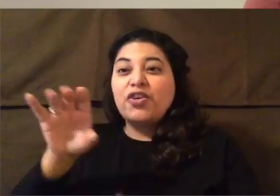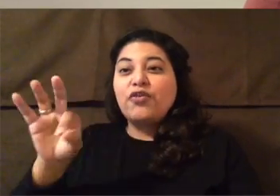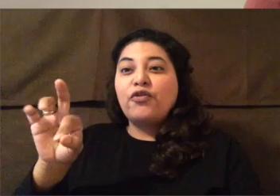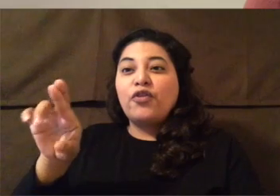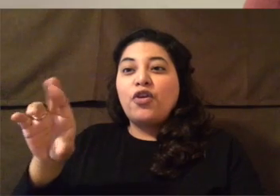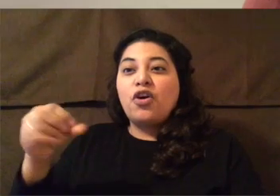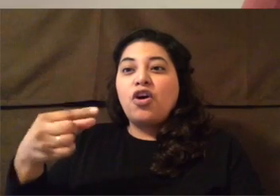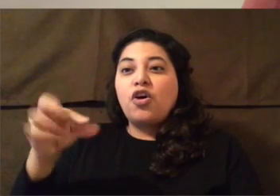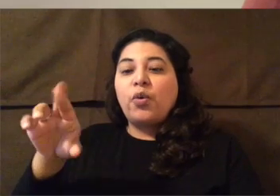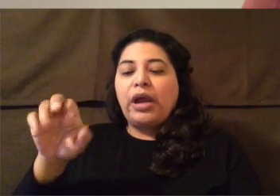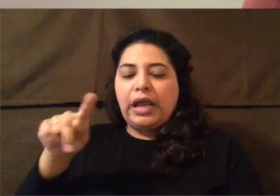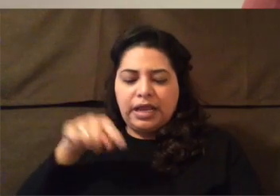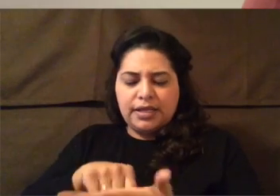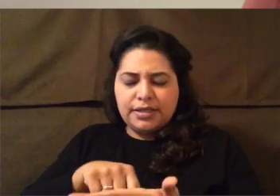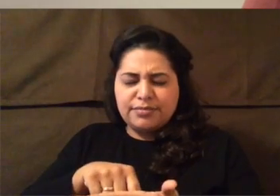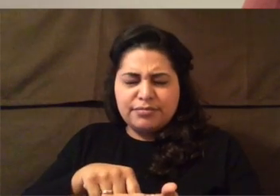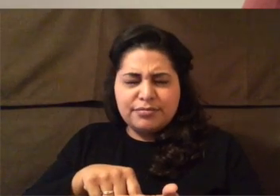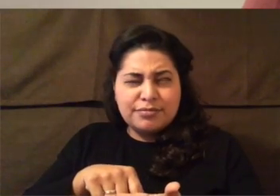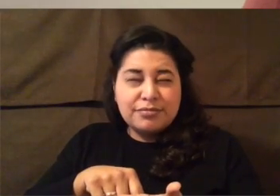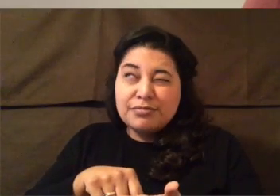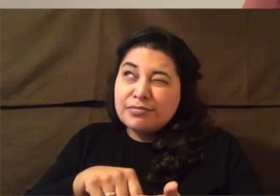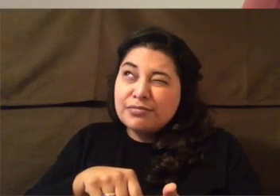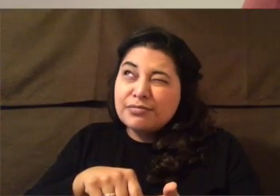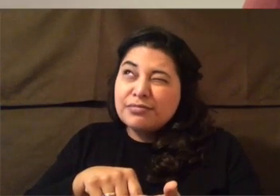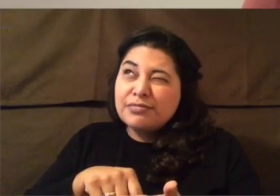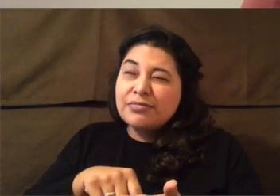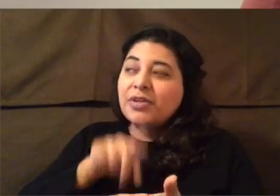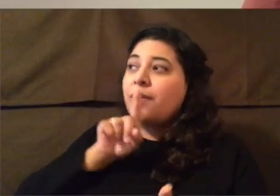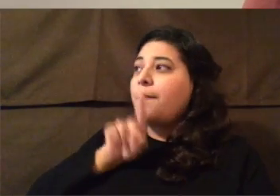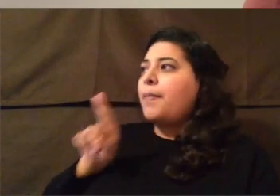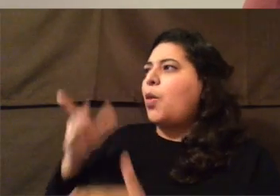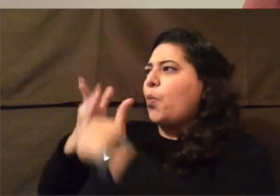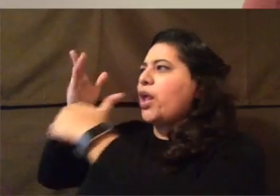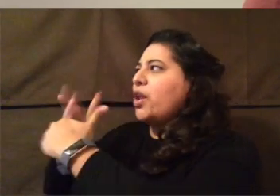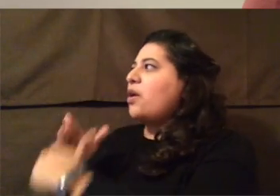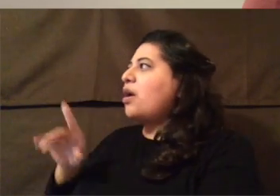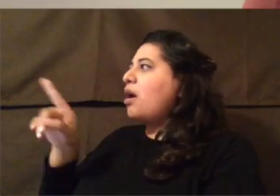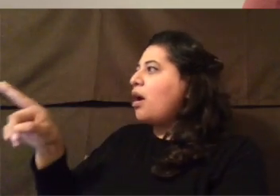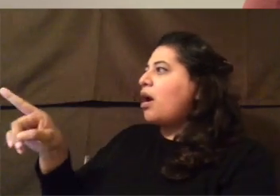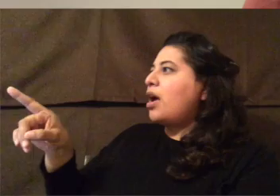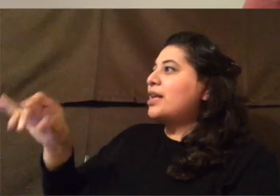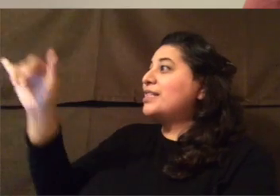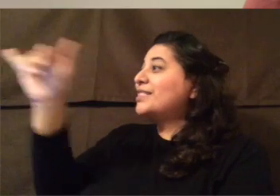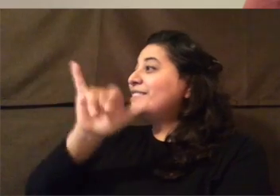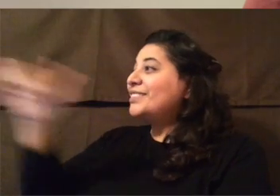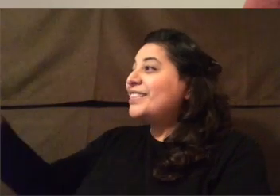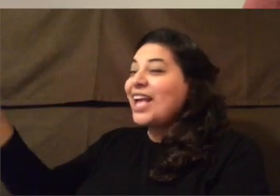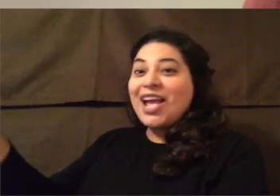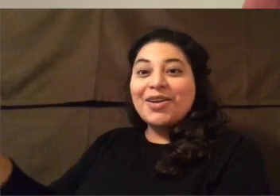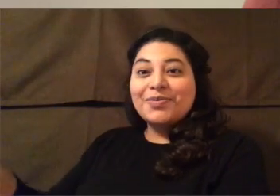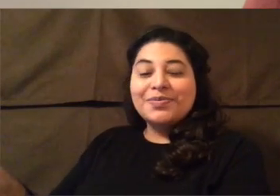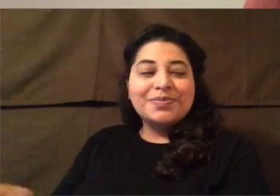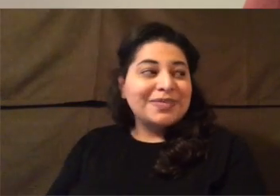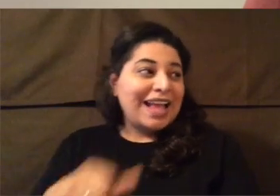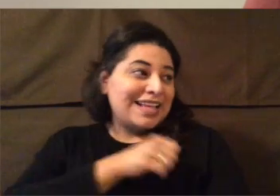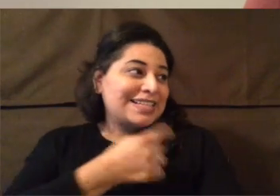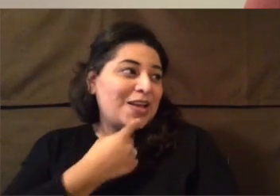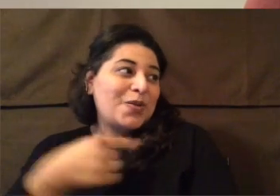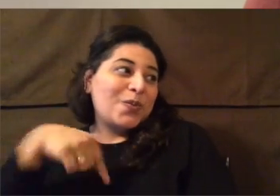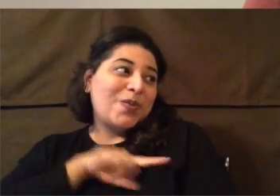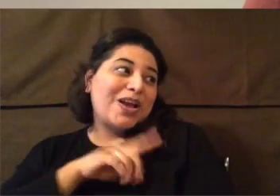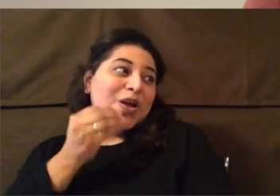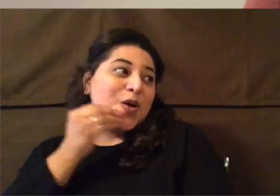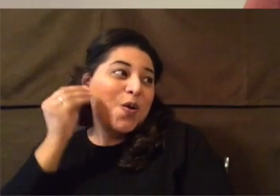Creek Woods. He peeked out the treehouse window. Outside, he saw the exact same view. "We're